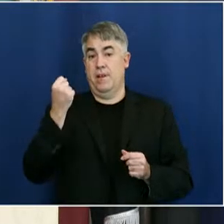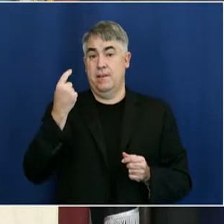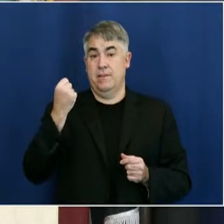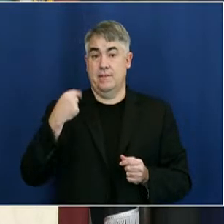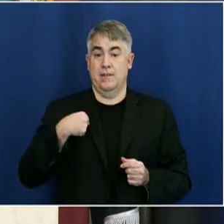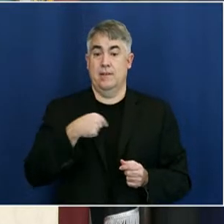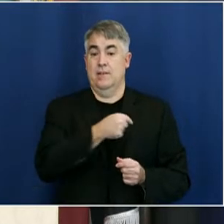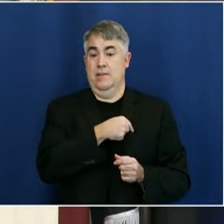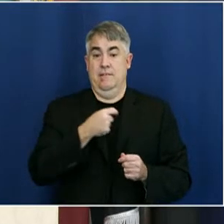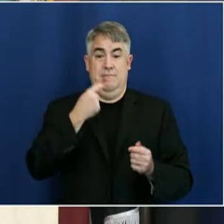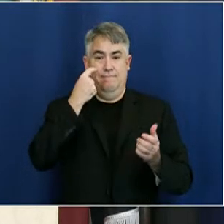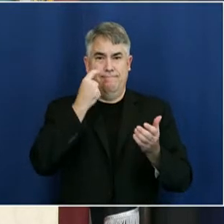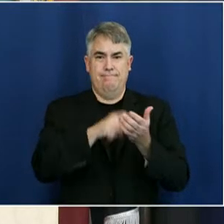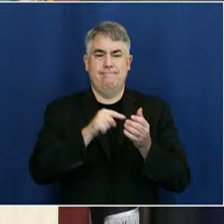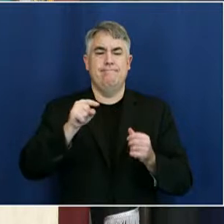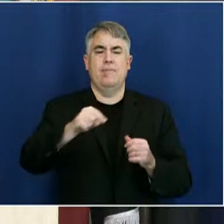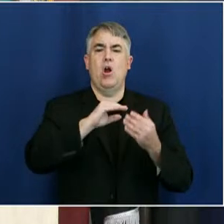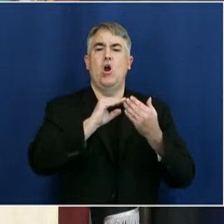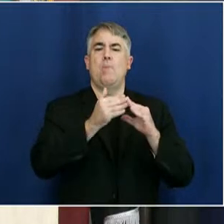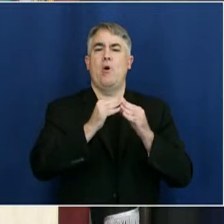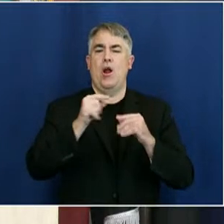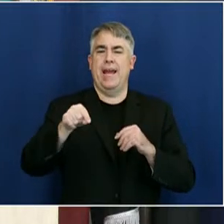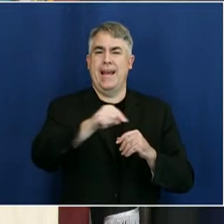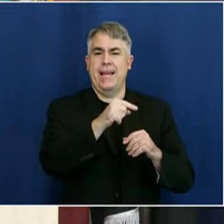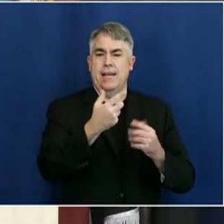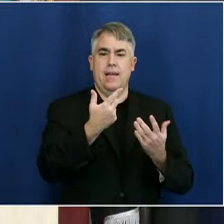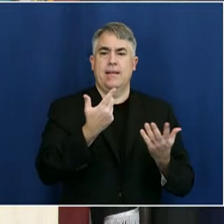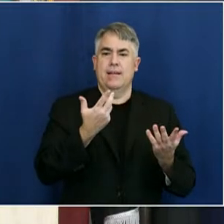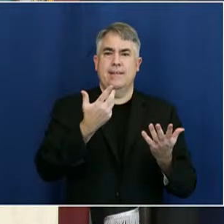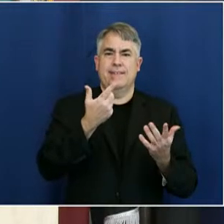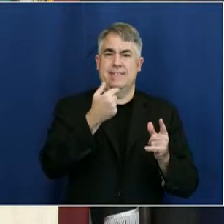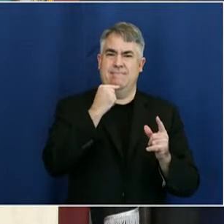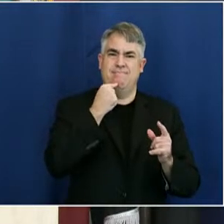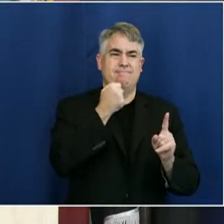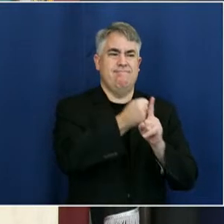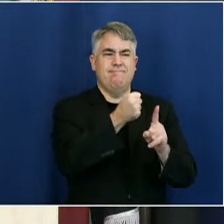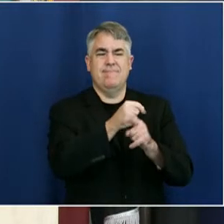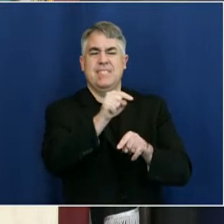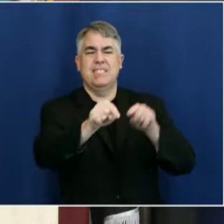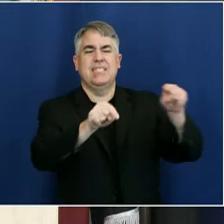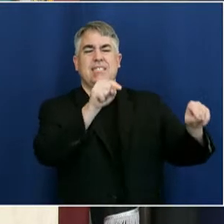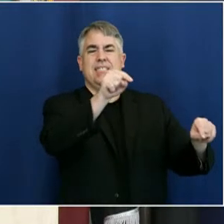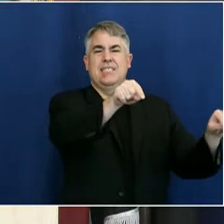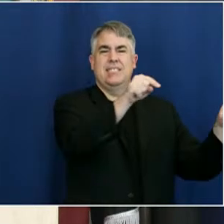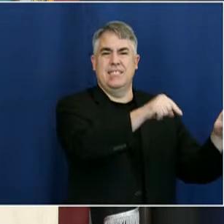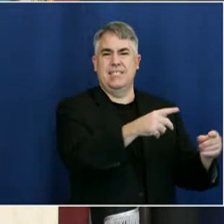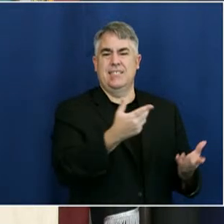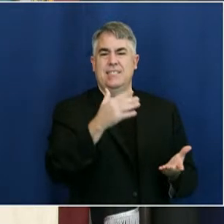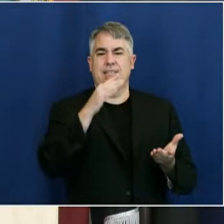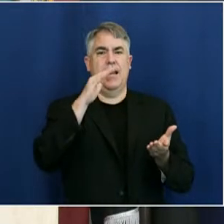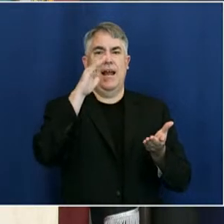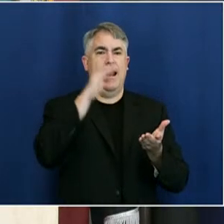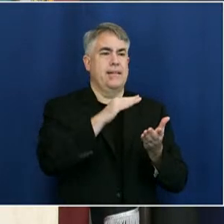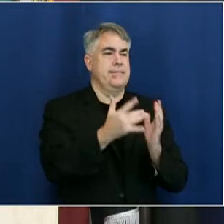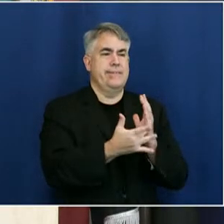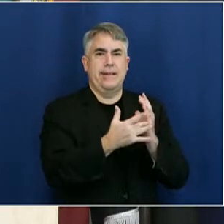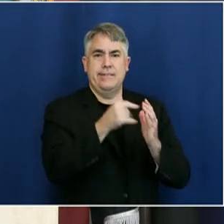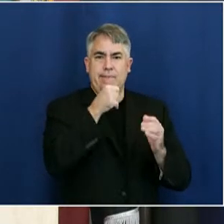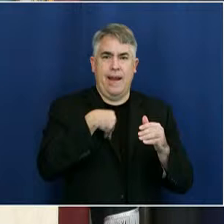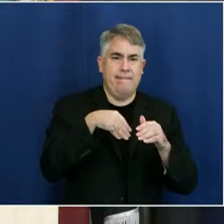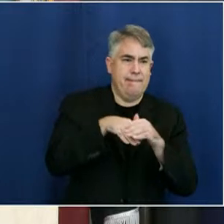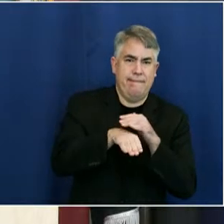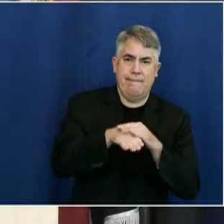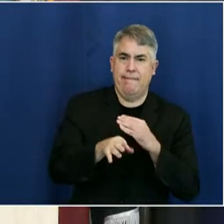most disconnected from healthcare systems, communities that have the least technological ability to connect, communities that may